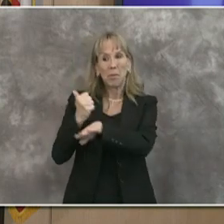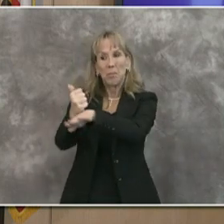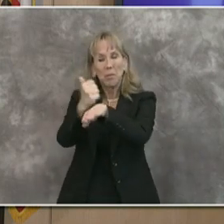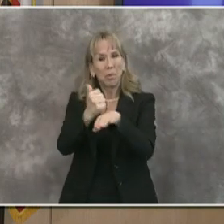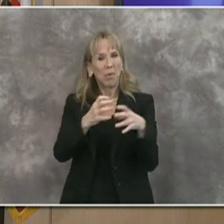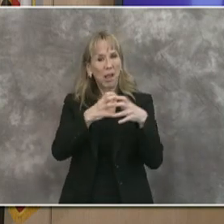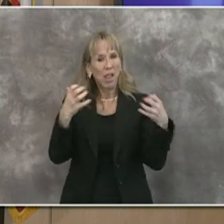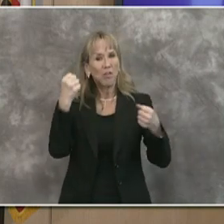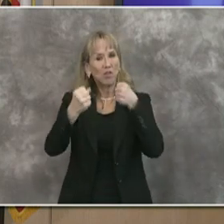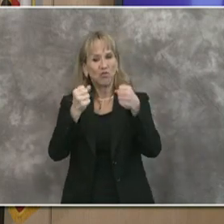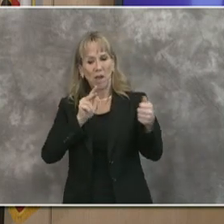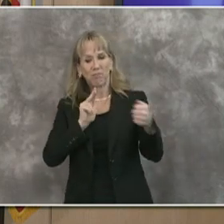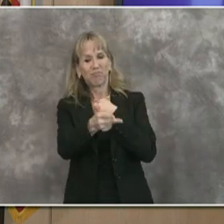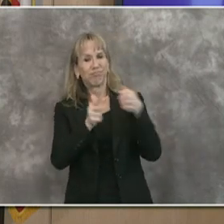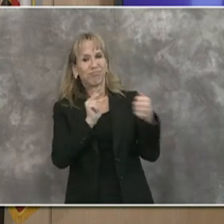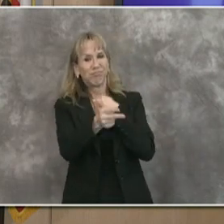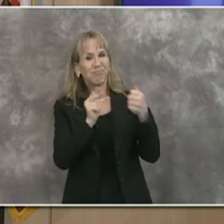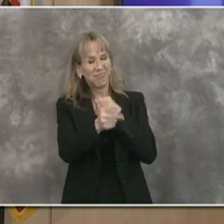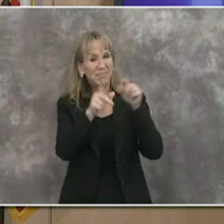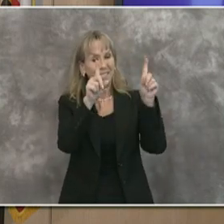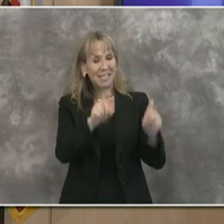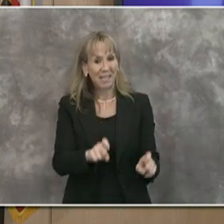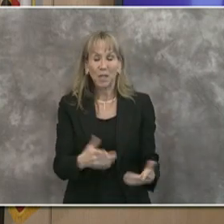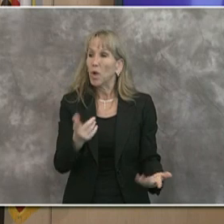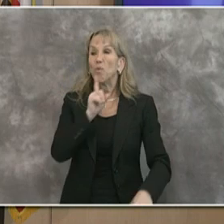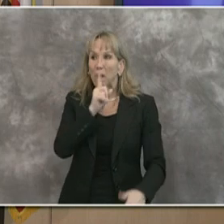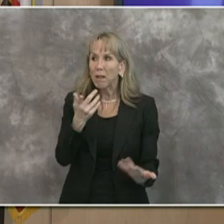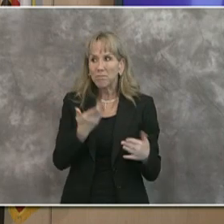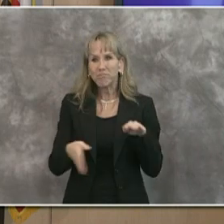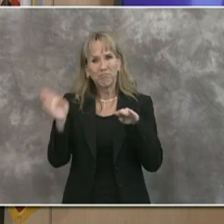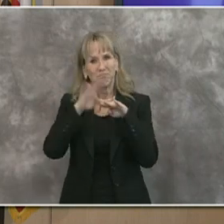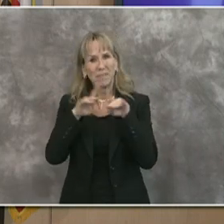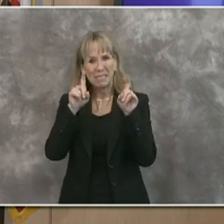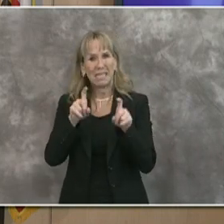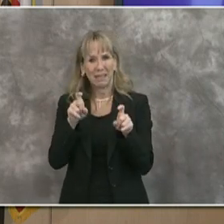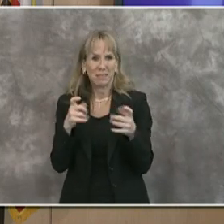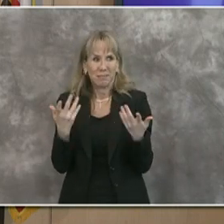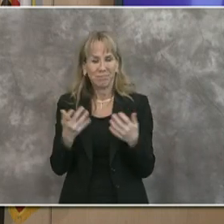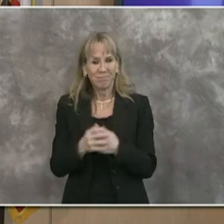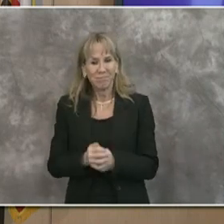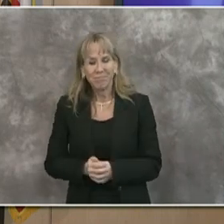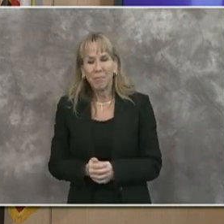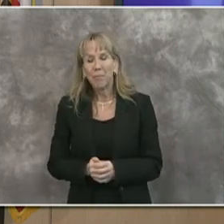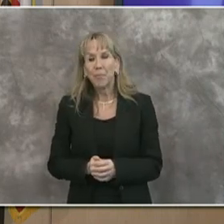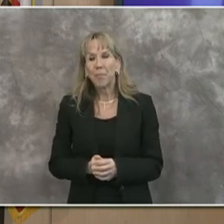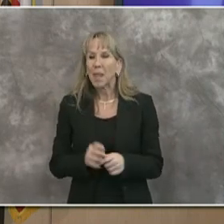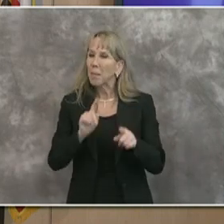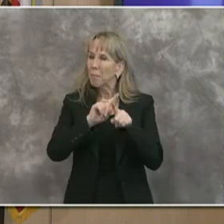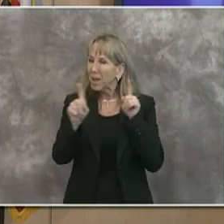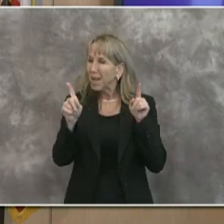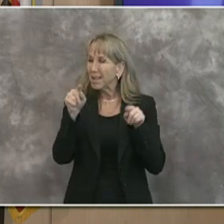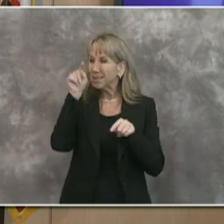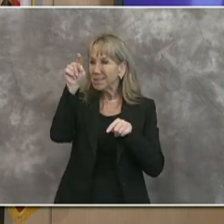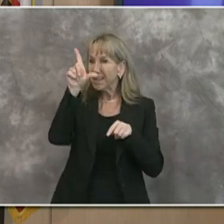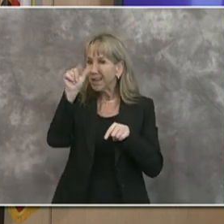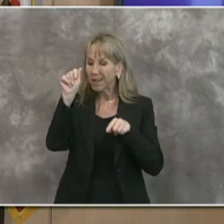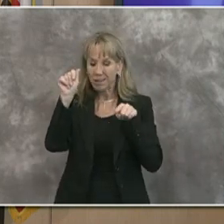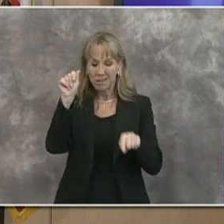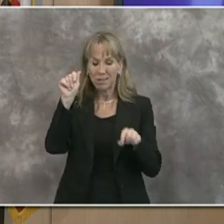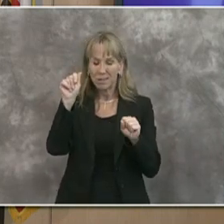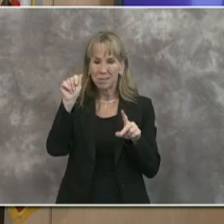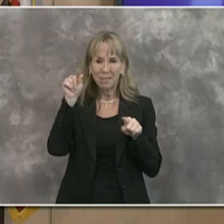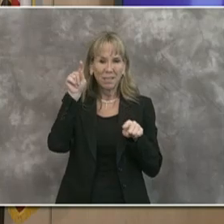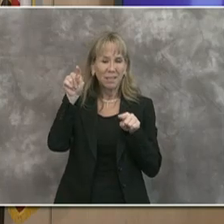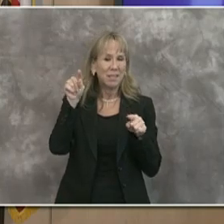deal, and just expanded testing in general. But neither place is